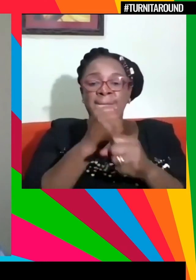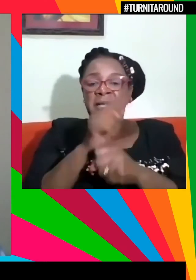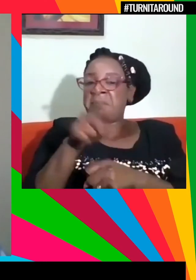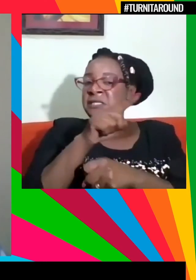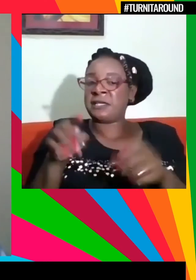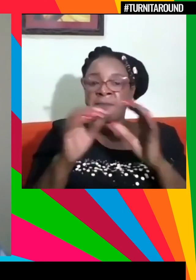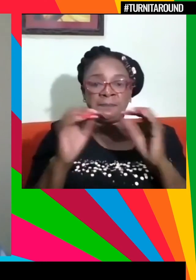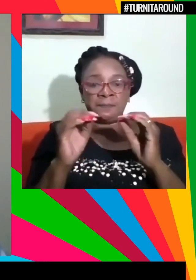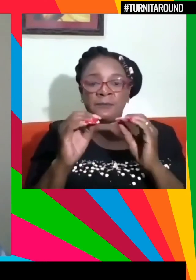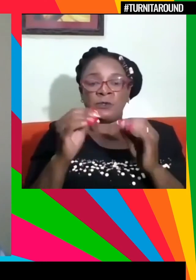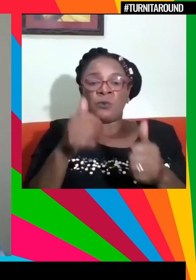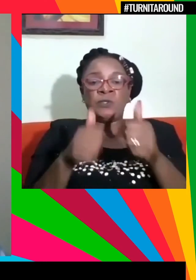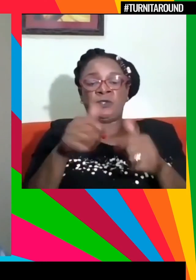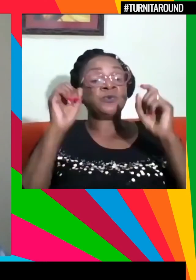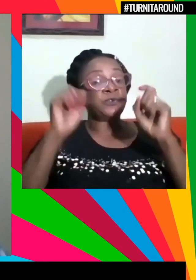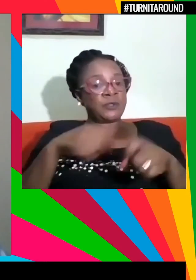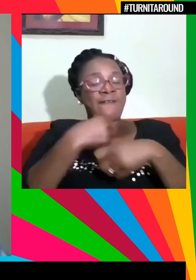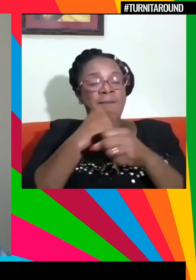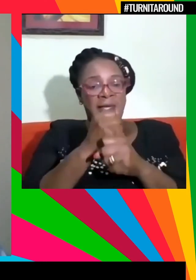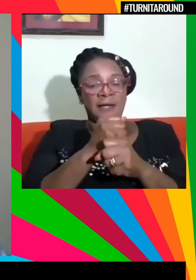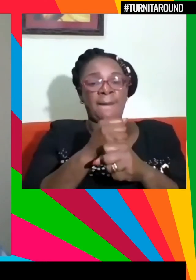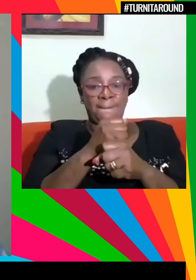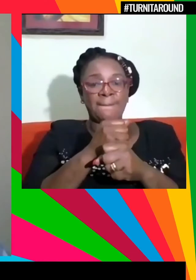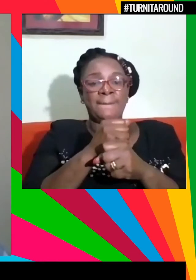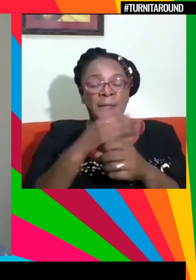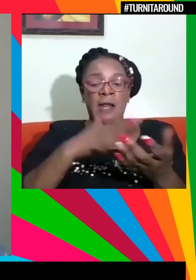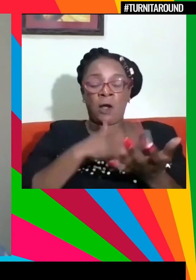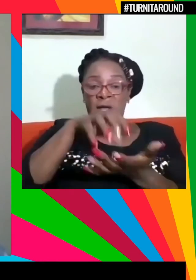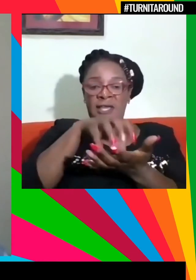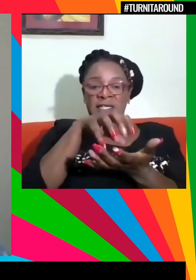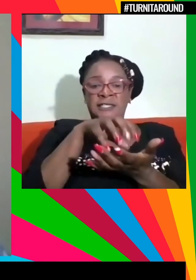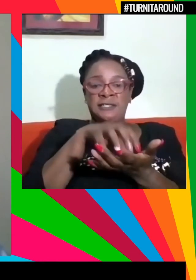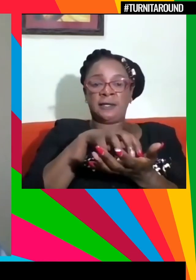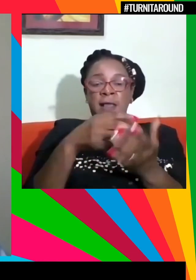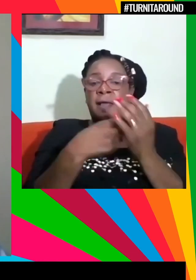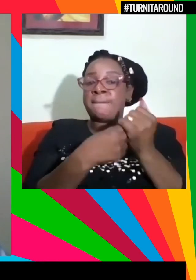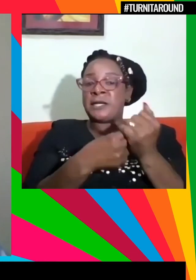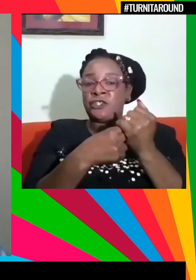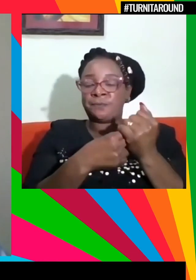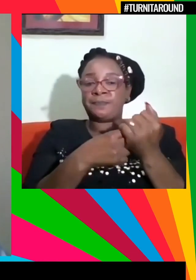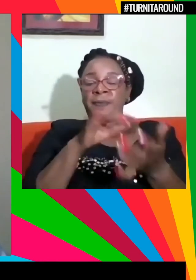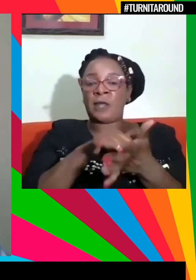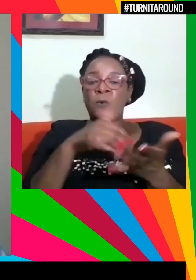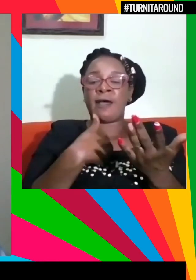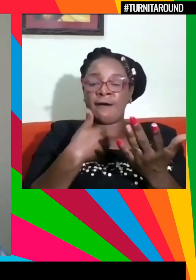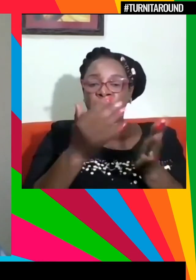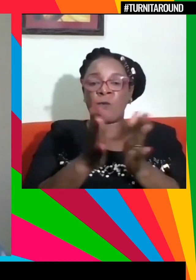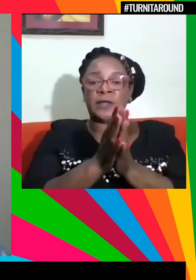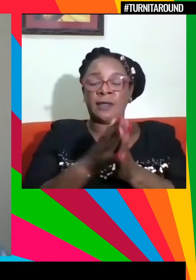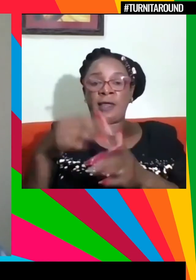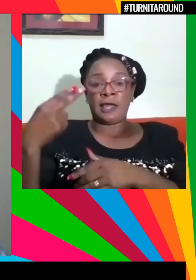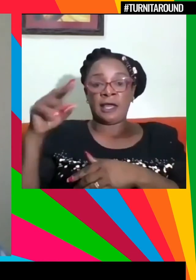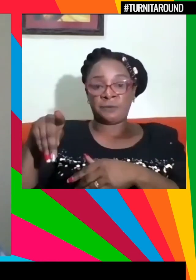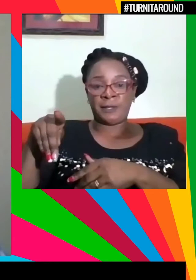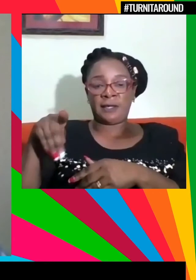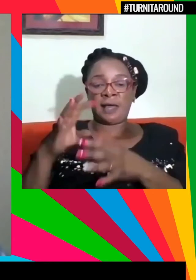we would have made if we tried to do it on our own. In our case, the partnership that we have with HP, the